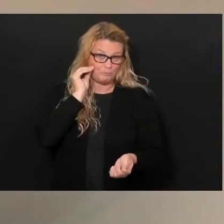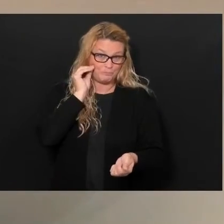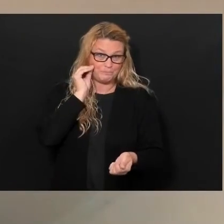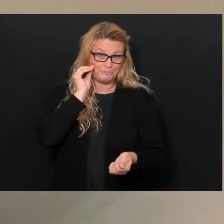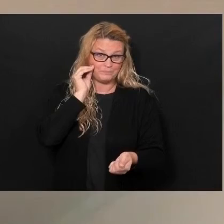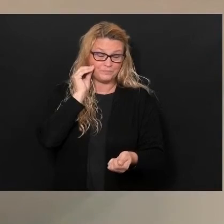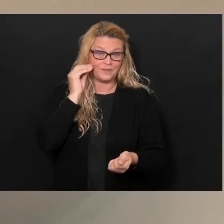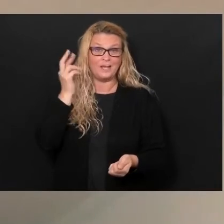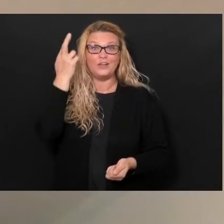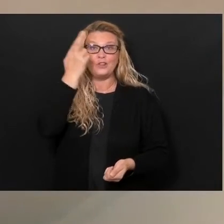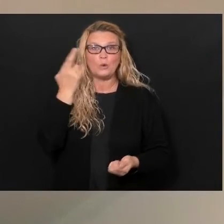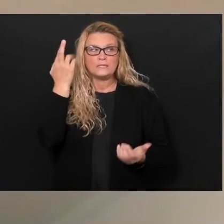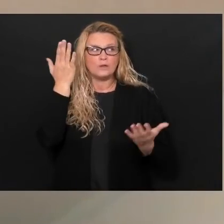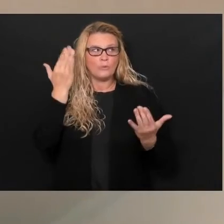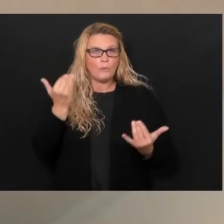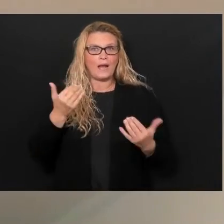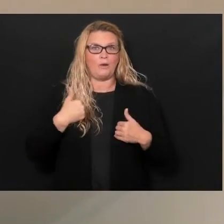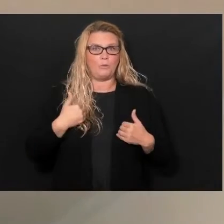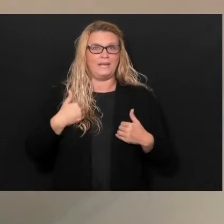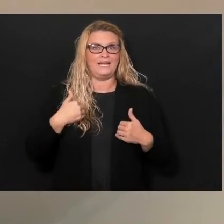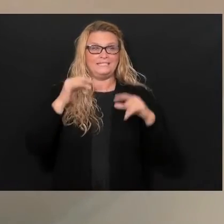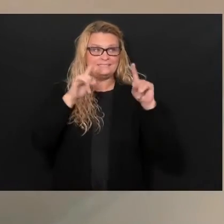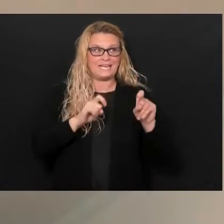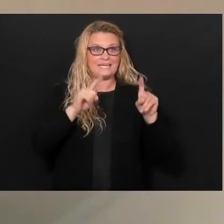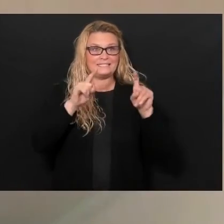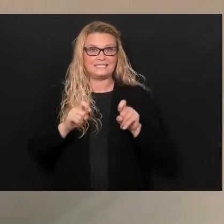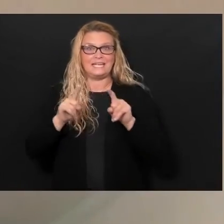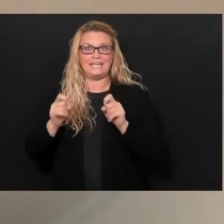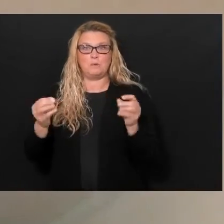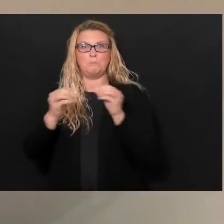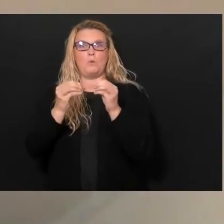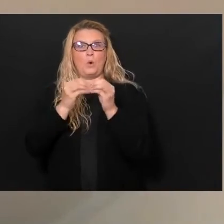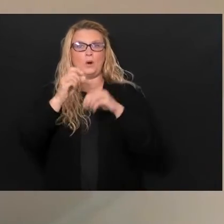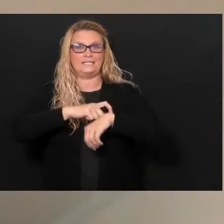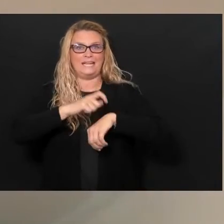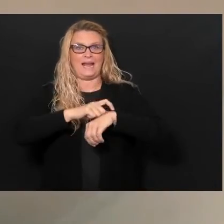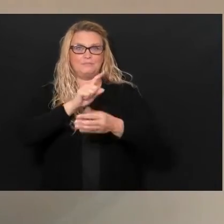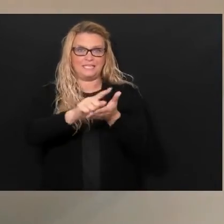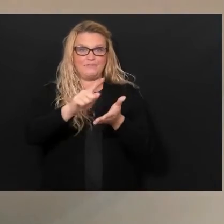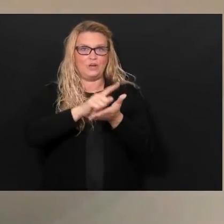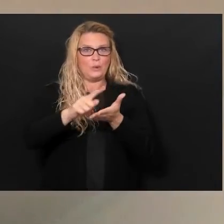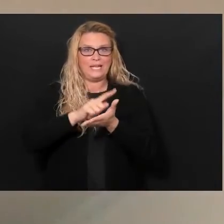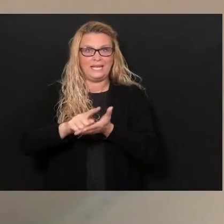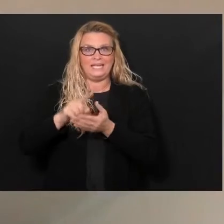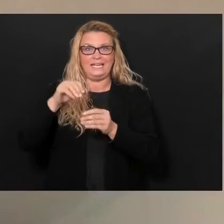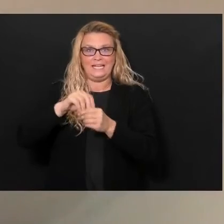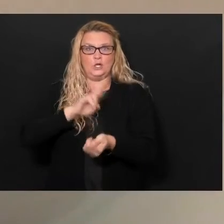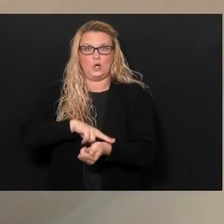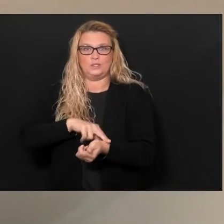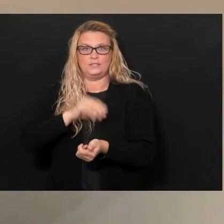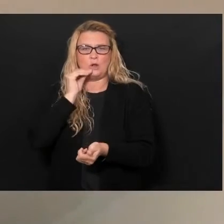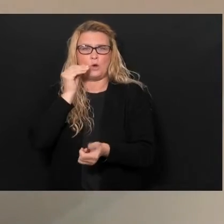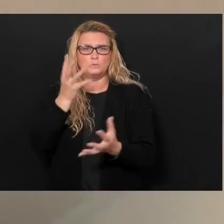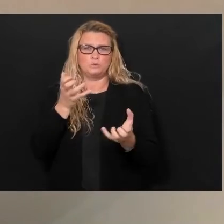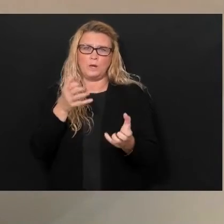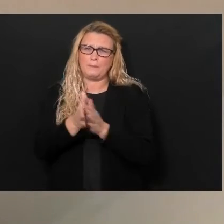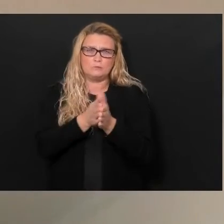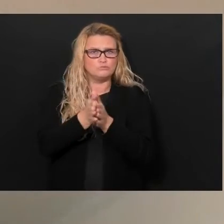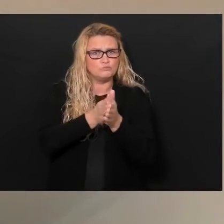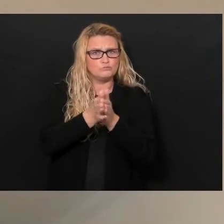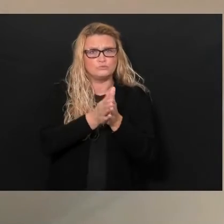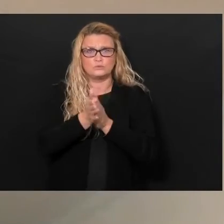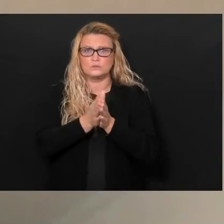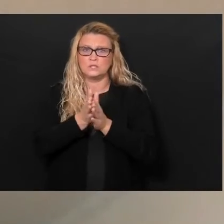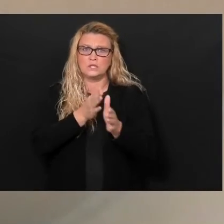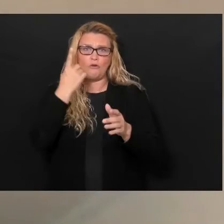that's the reason why we're testing multiple times a week in nursing homes. And that's been very helpful to be very aggressive about the nursing home